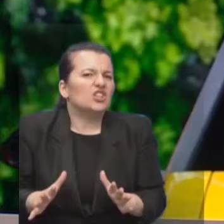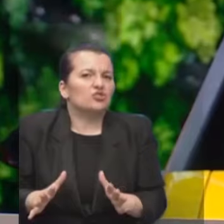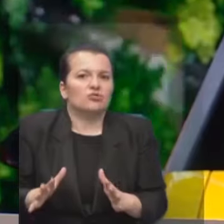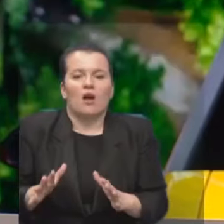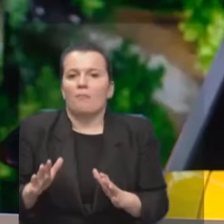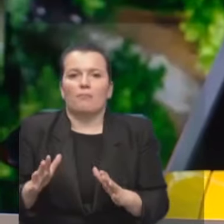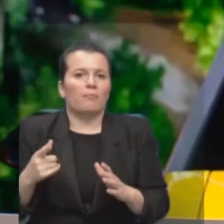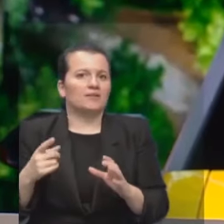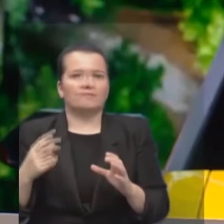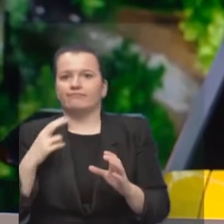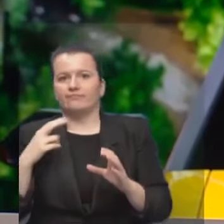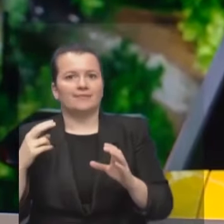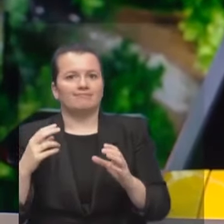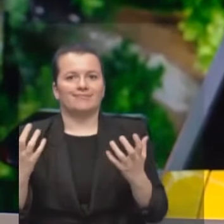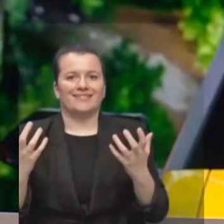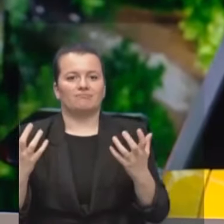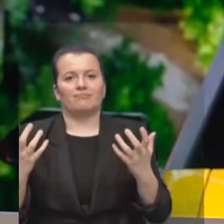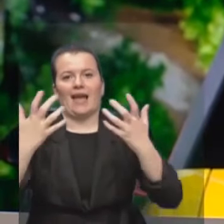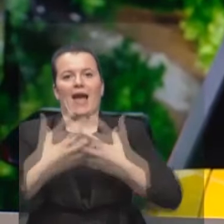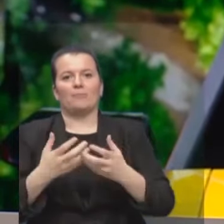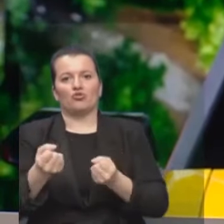hybrid. And so